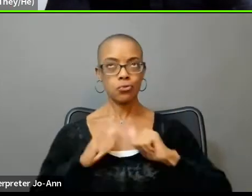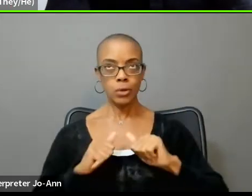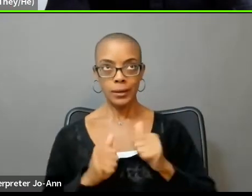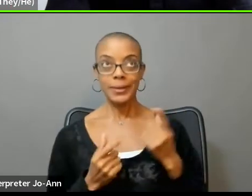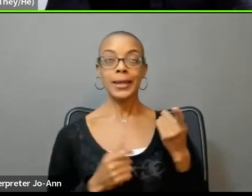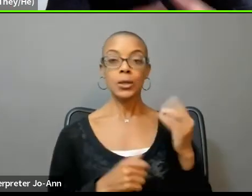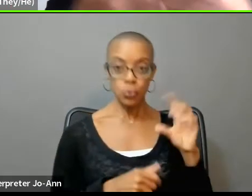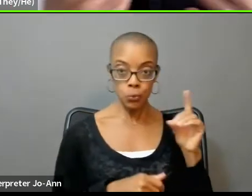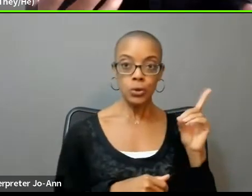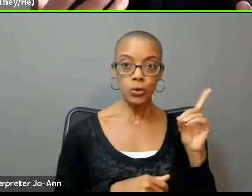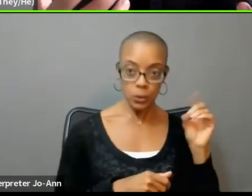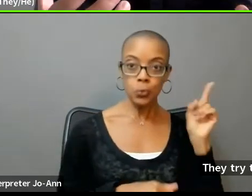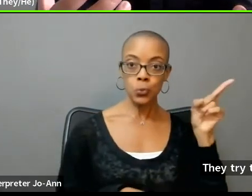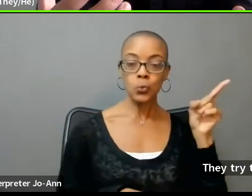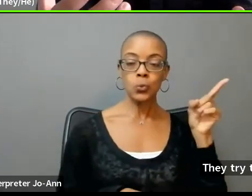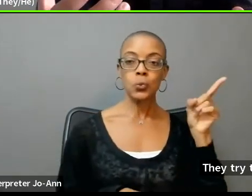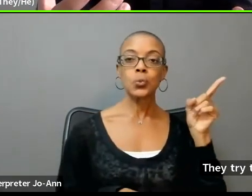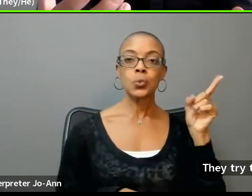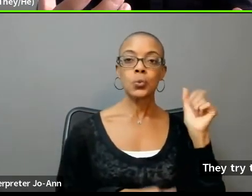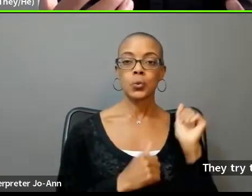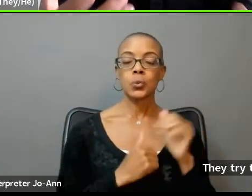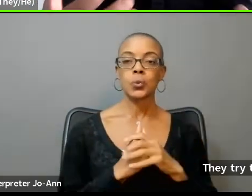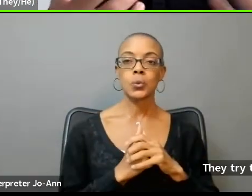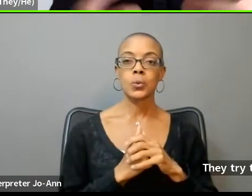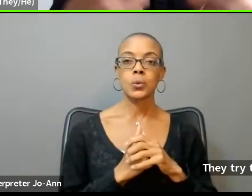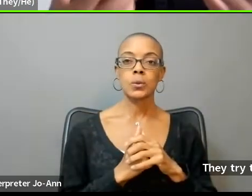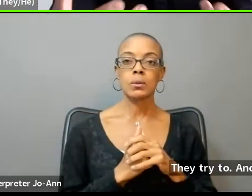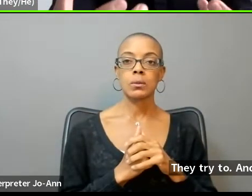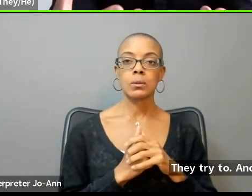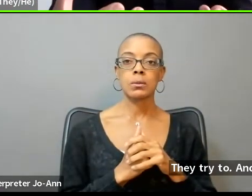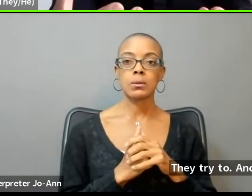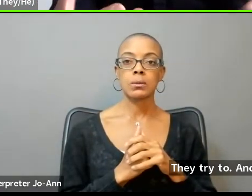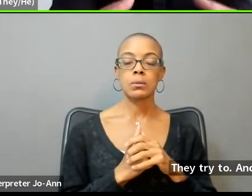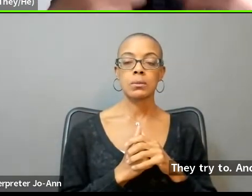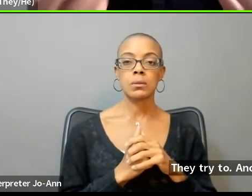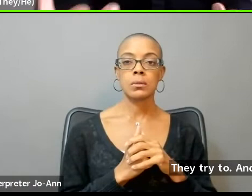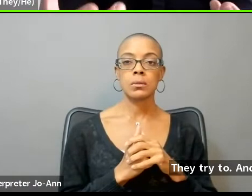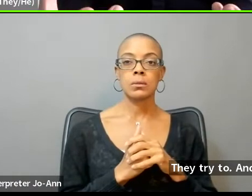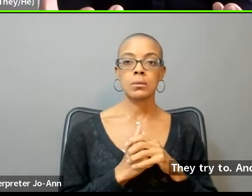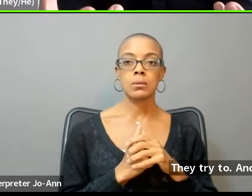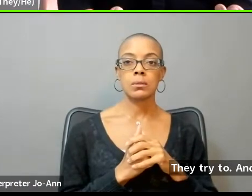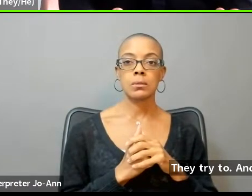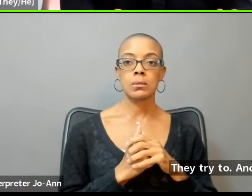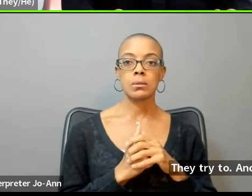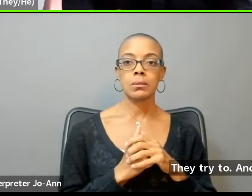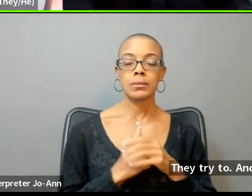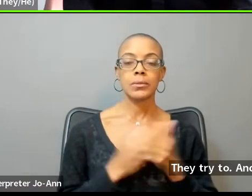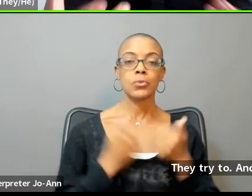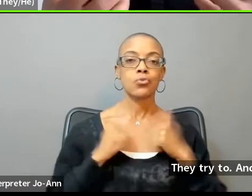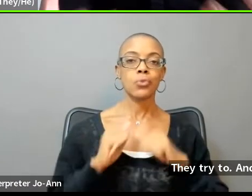mask certain things with pointing out and scapegoating,